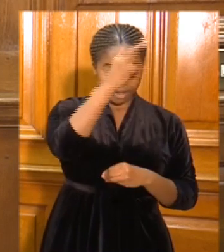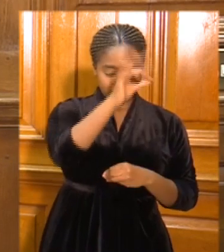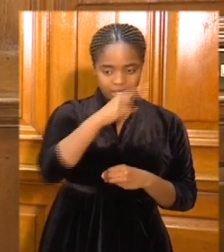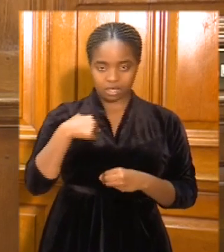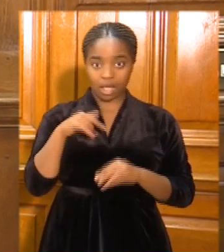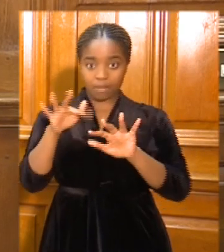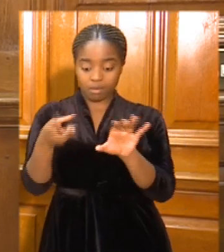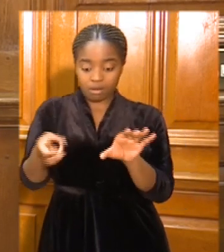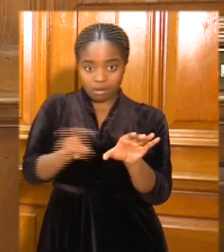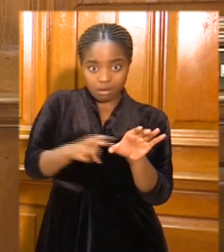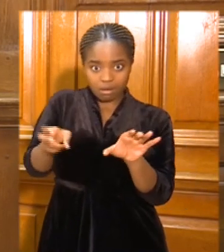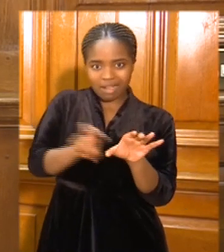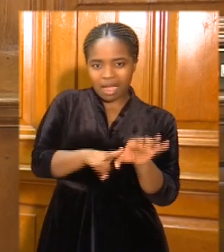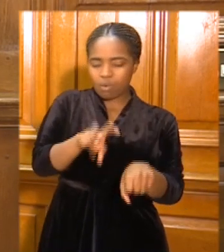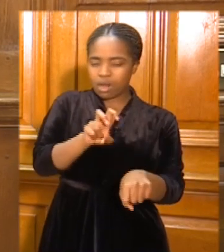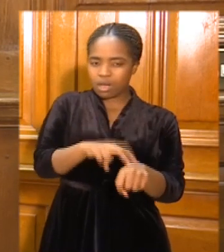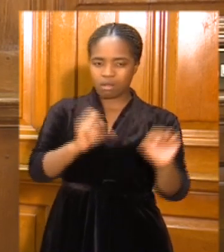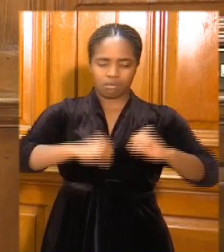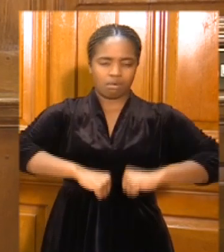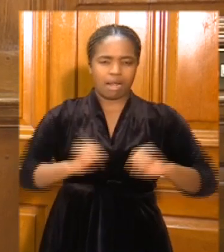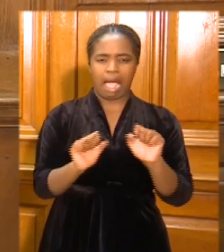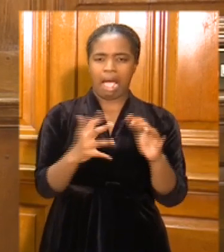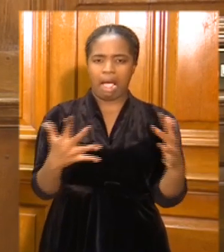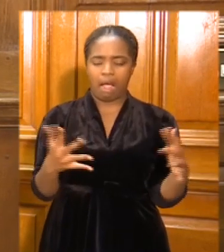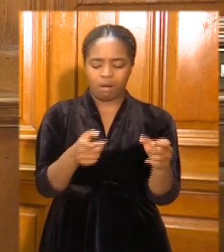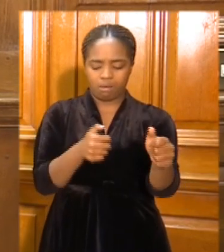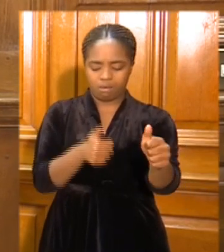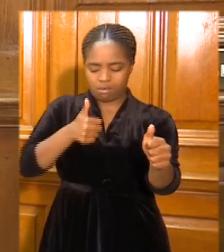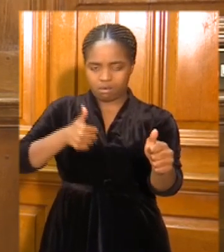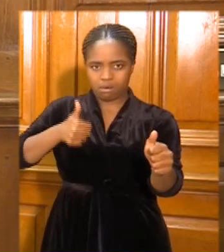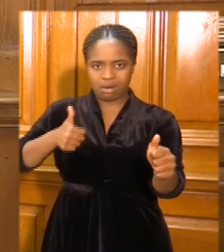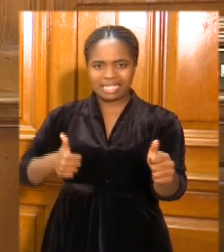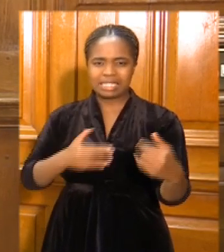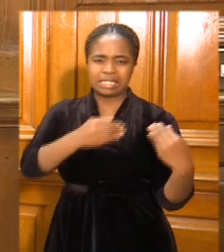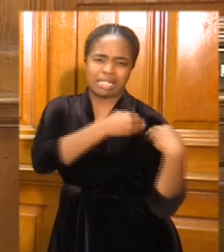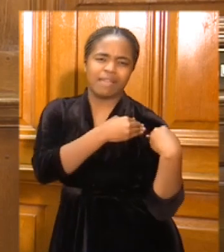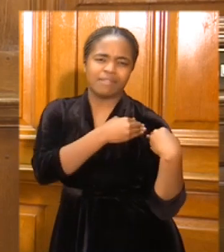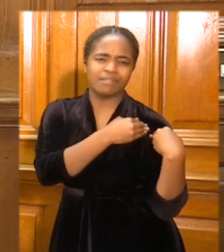take our people to places of work safely.